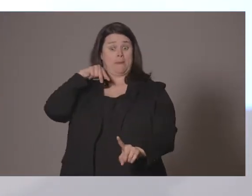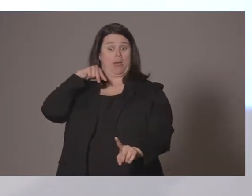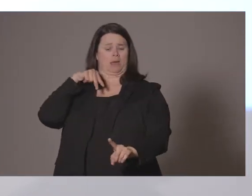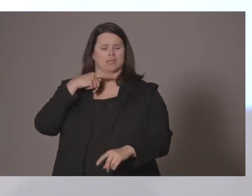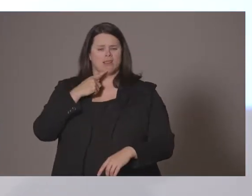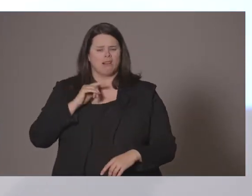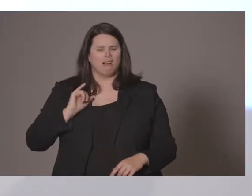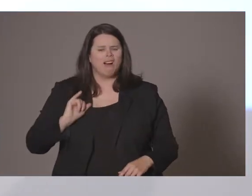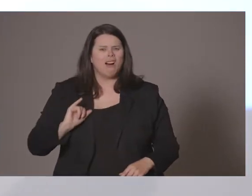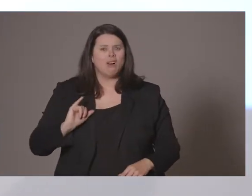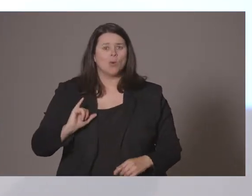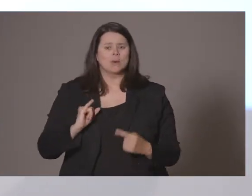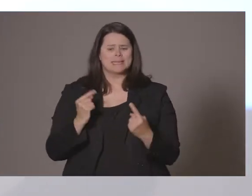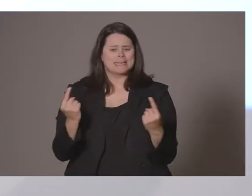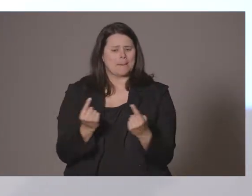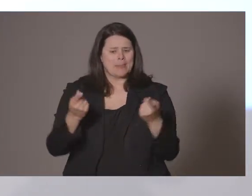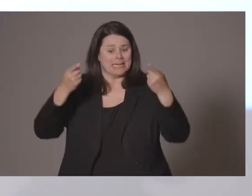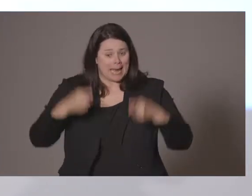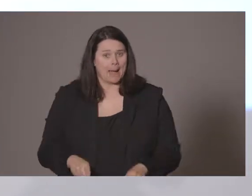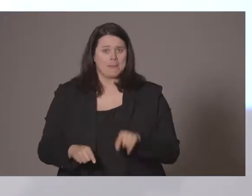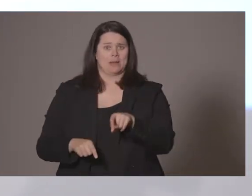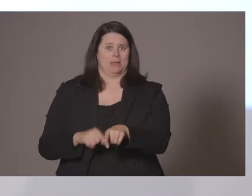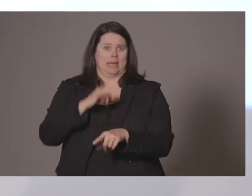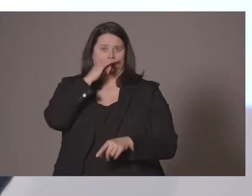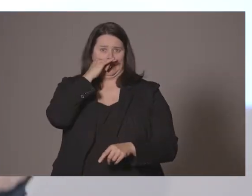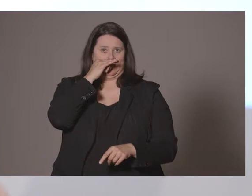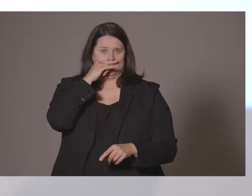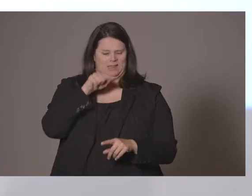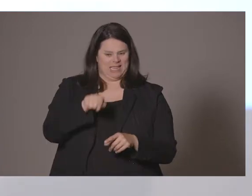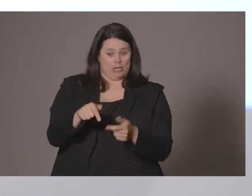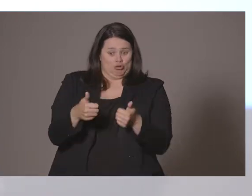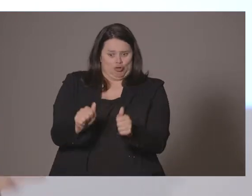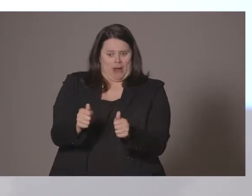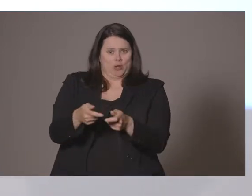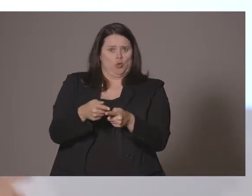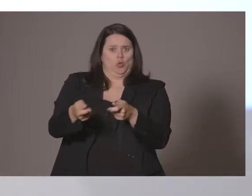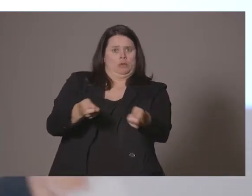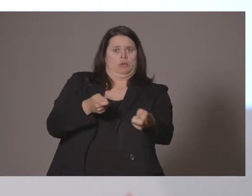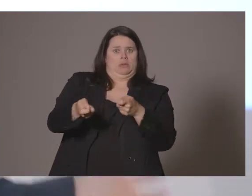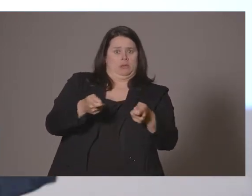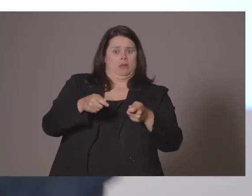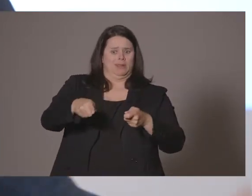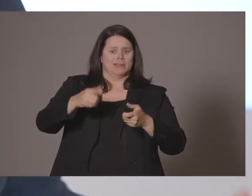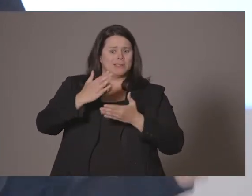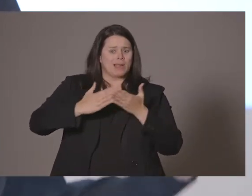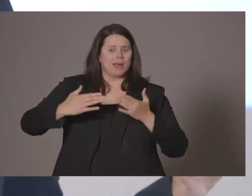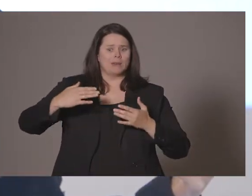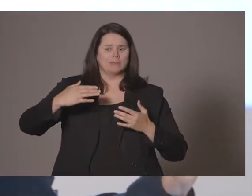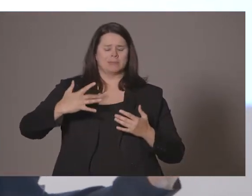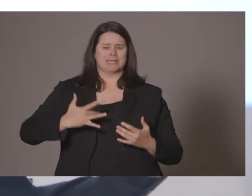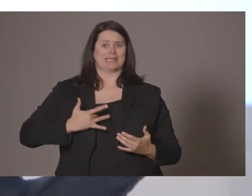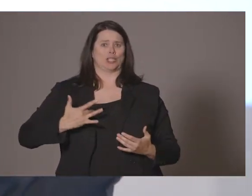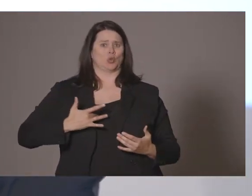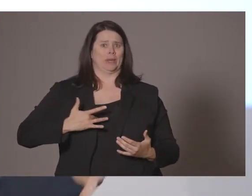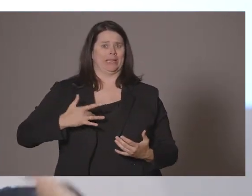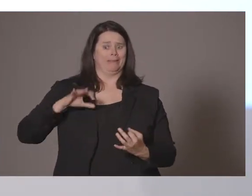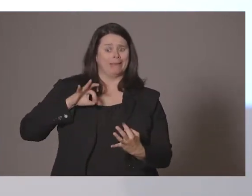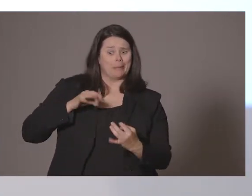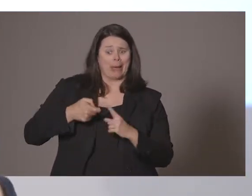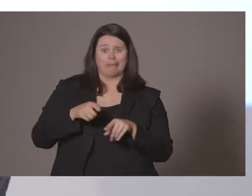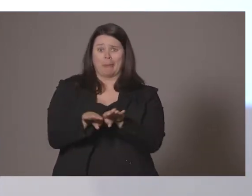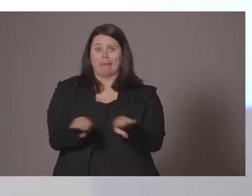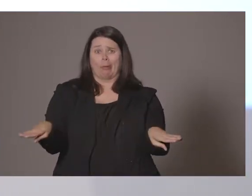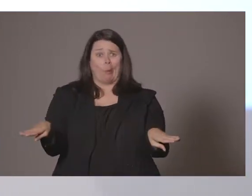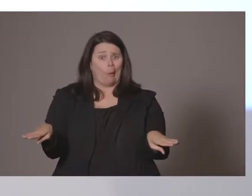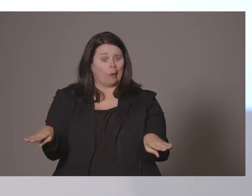see, okay, something's happening. There's some sort of attempt to regulate. The kid is getting sensory input from the floor. The kid